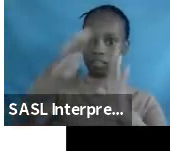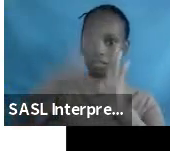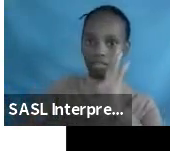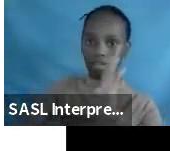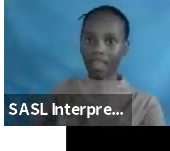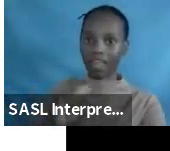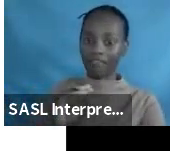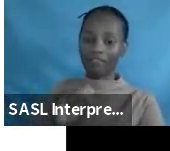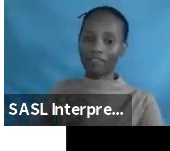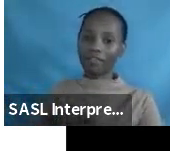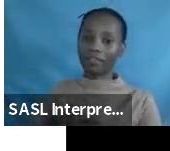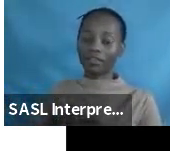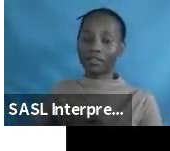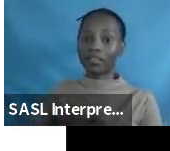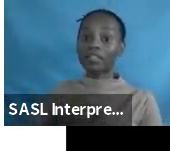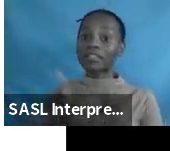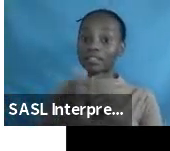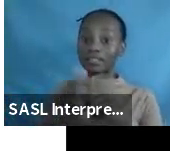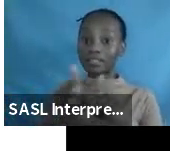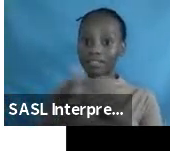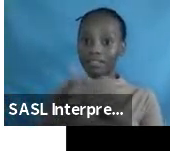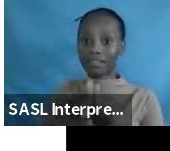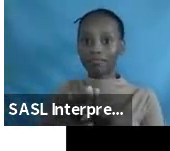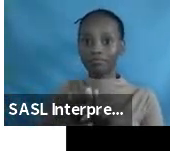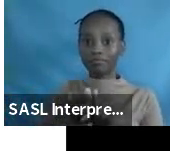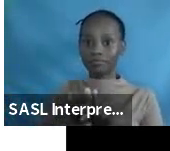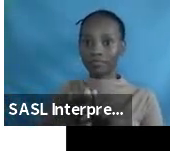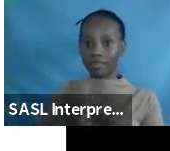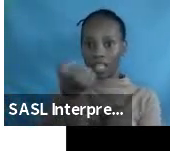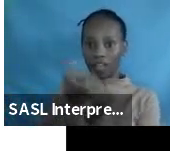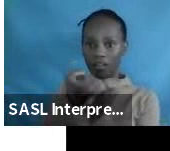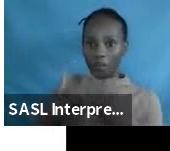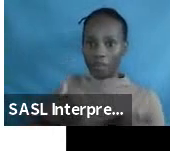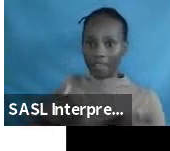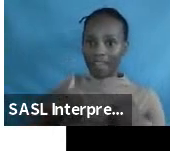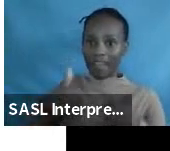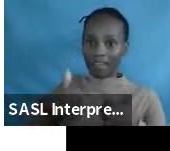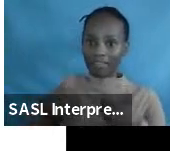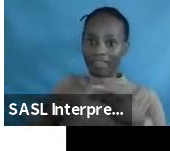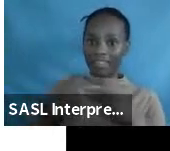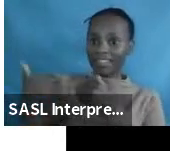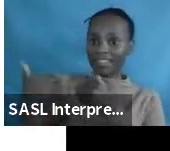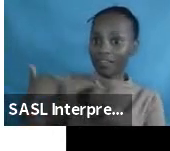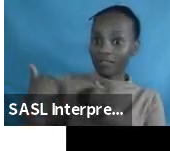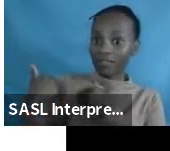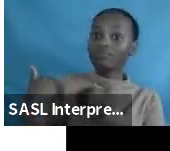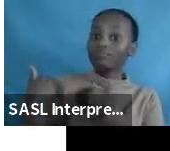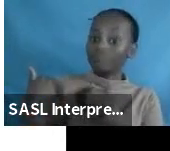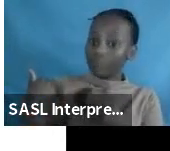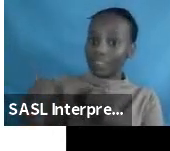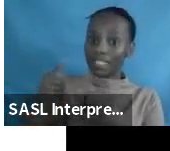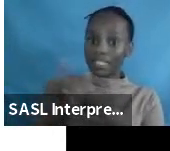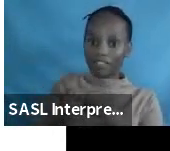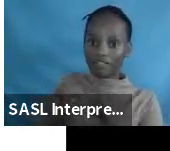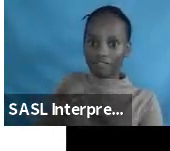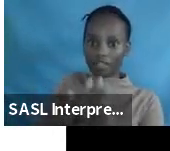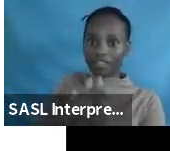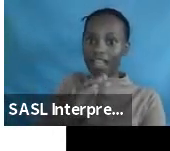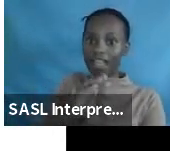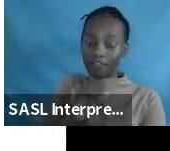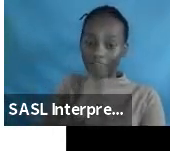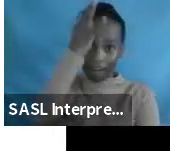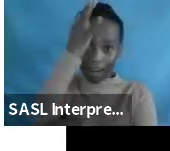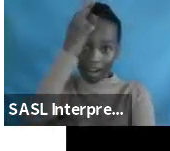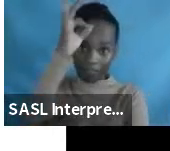having adverse revenue, economic, health, safety, and security effects for governments, business,